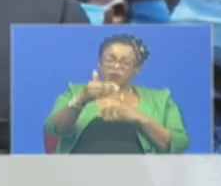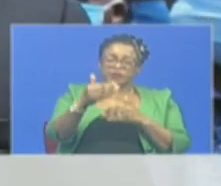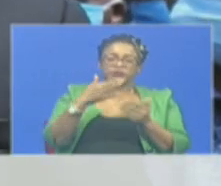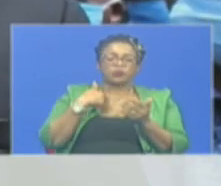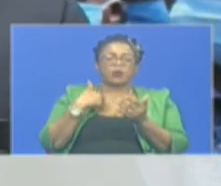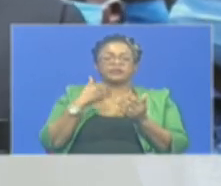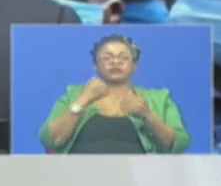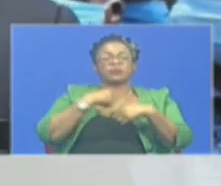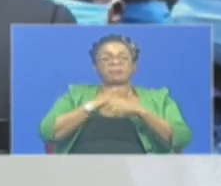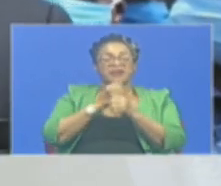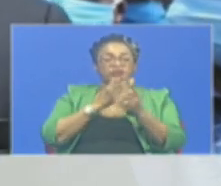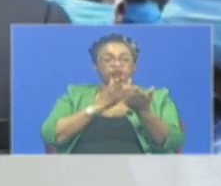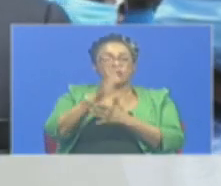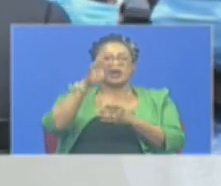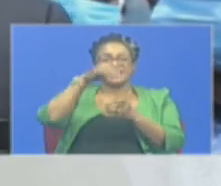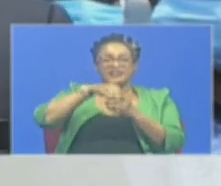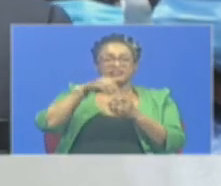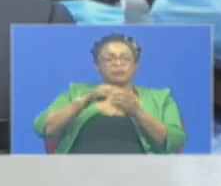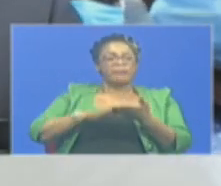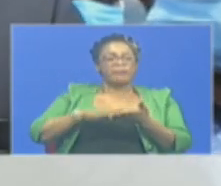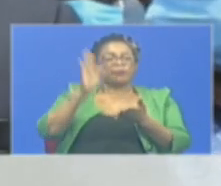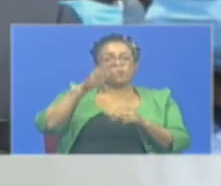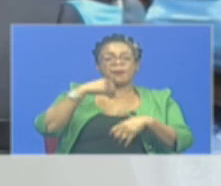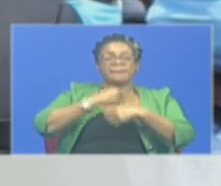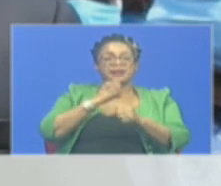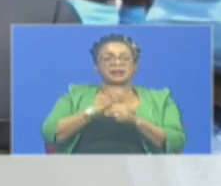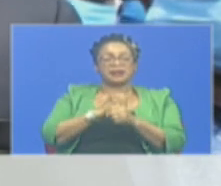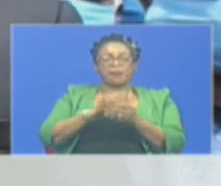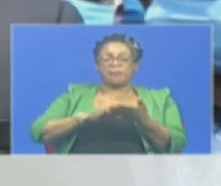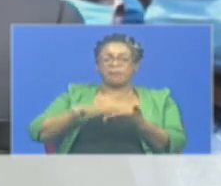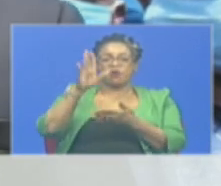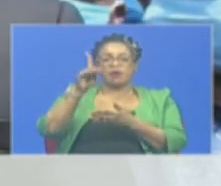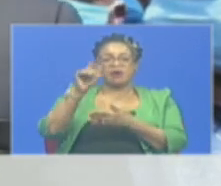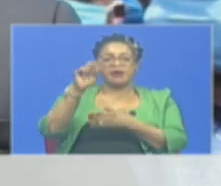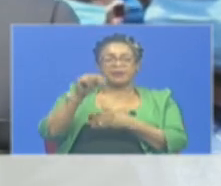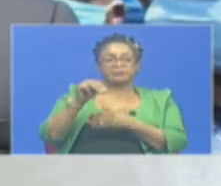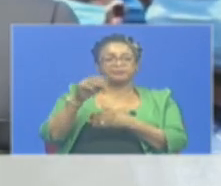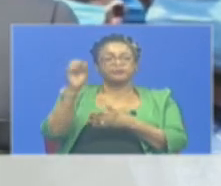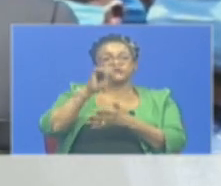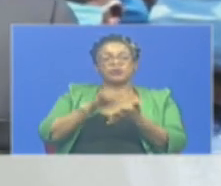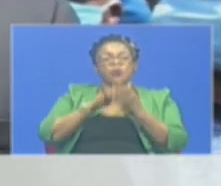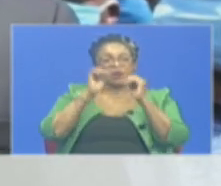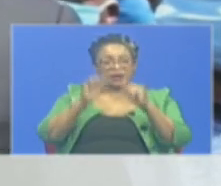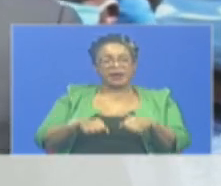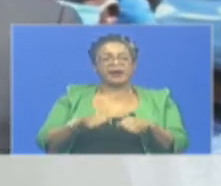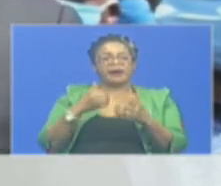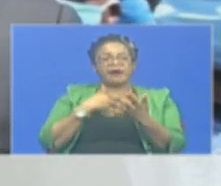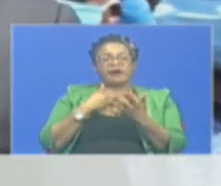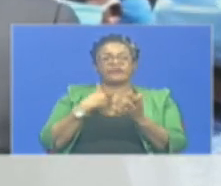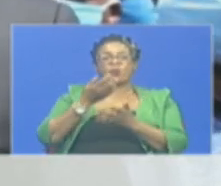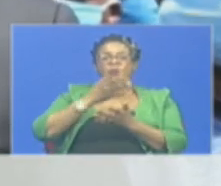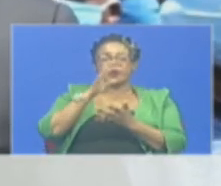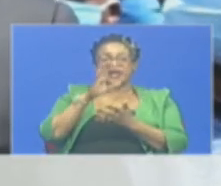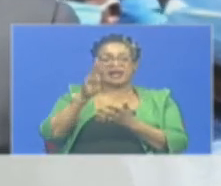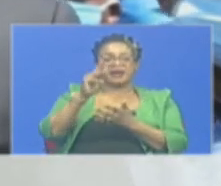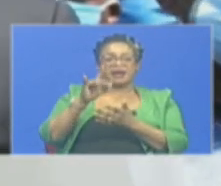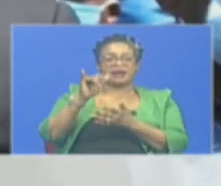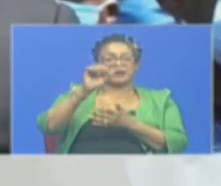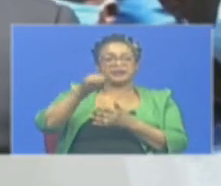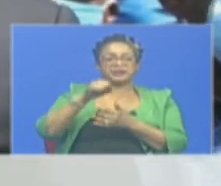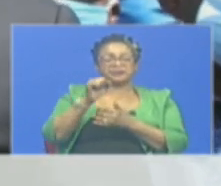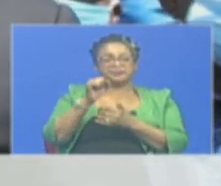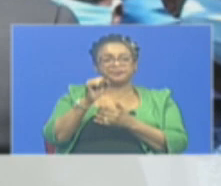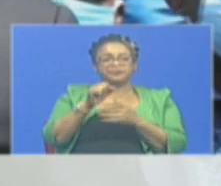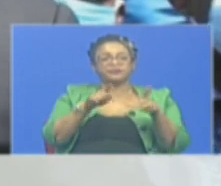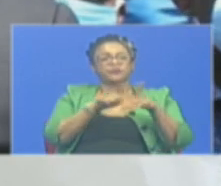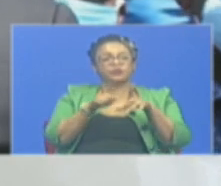more in the building of our dams so that we harvest and store this water, in the building of dikes along rivers, as well